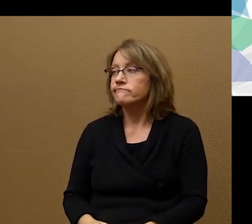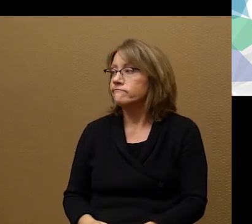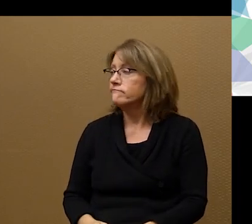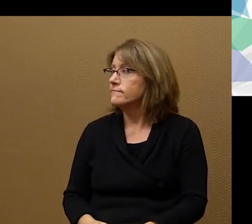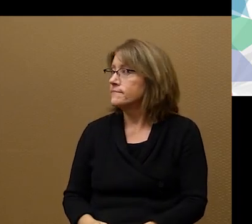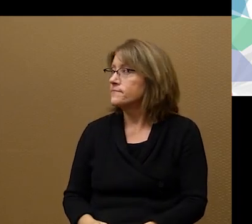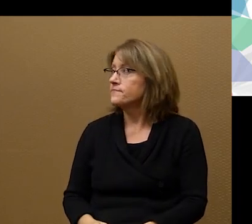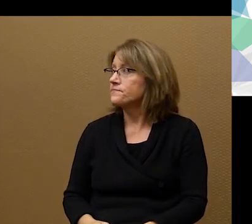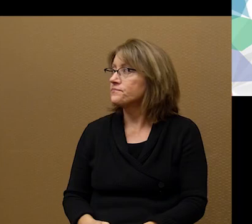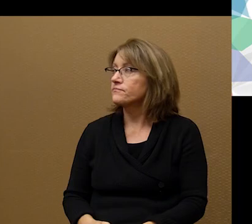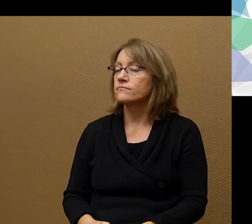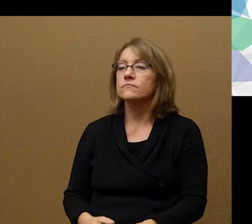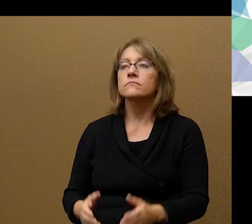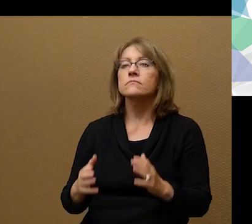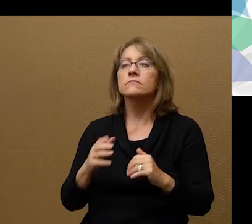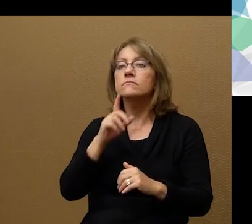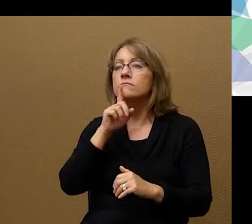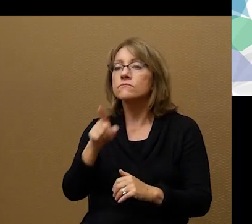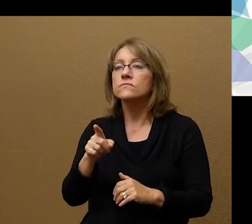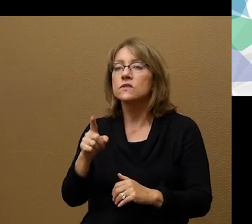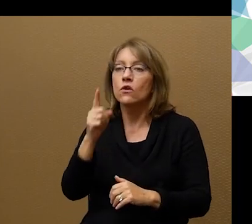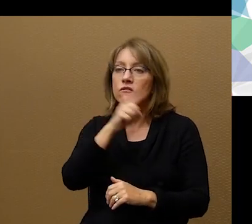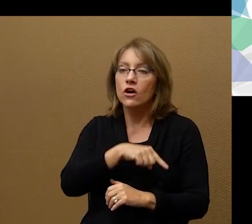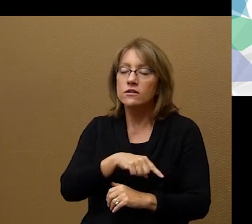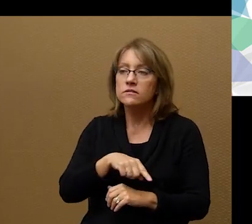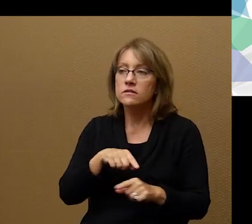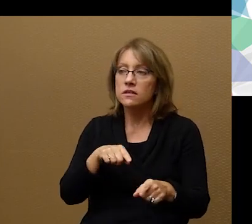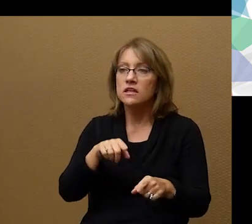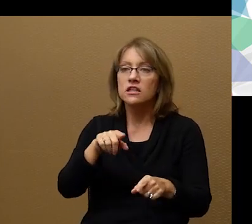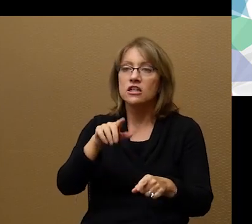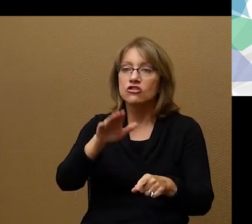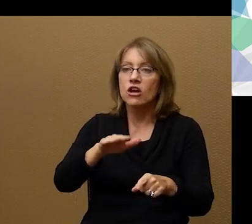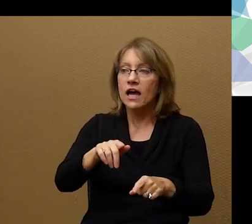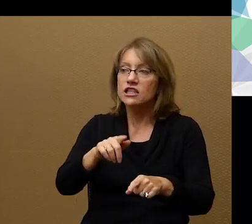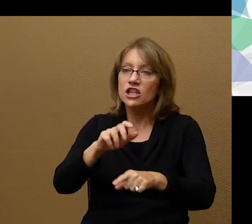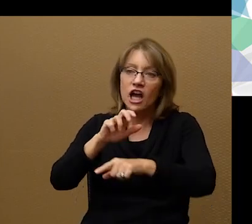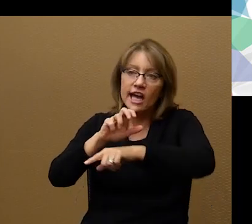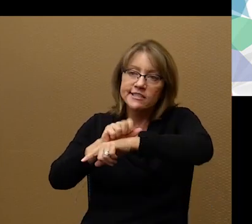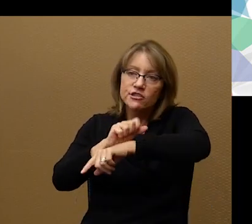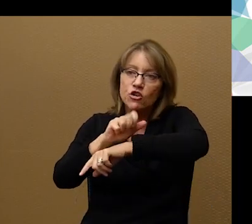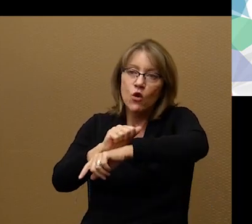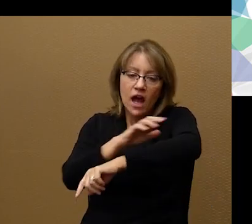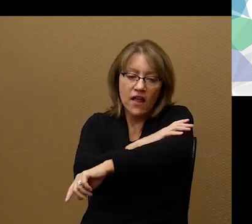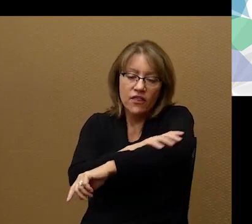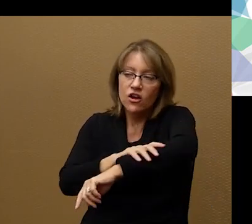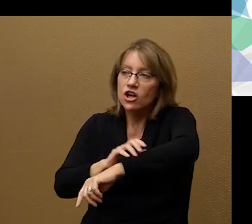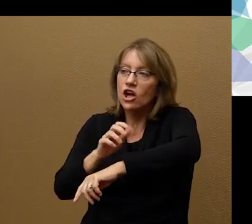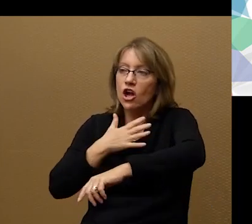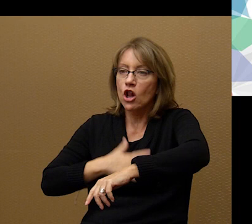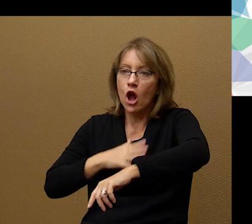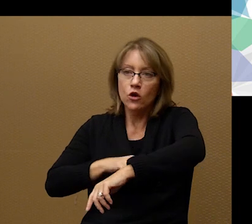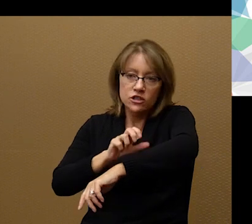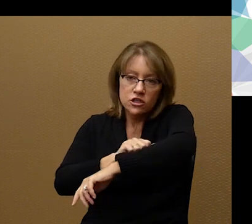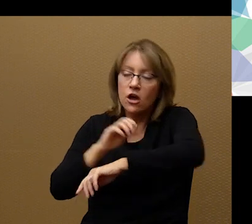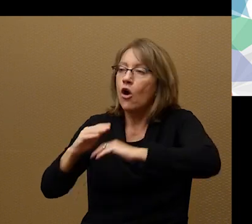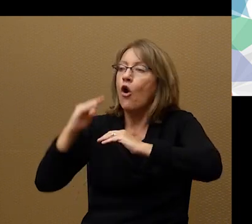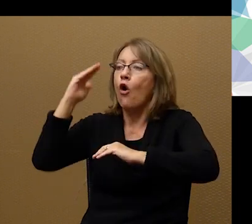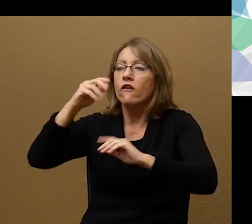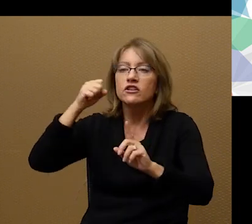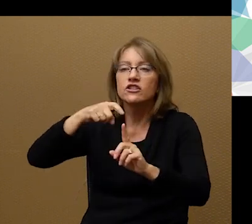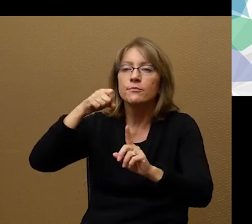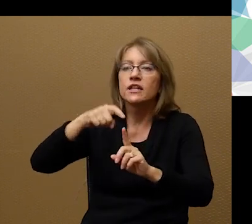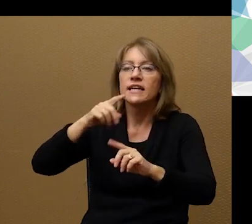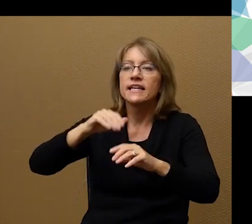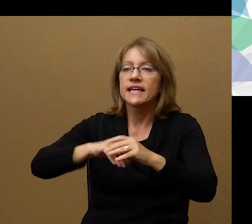True or false? A child who is chewing on clothing may be overstimulated within their environment and is